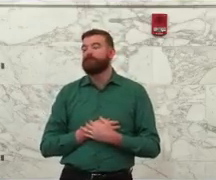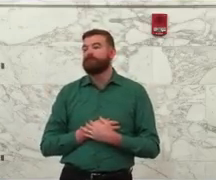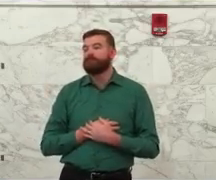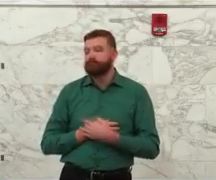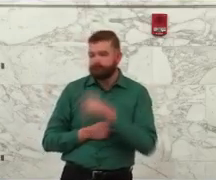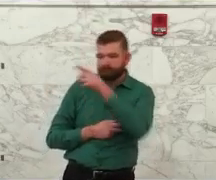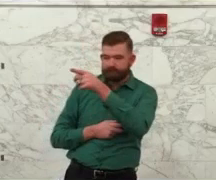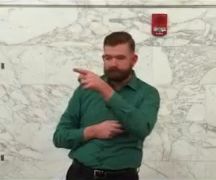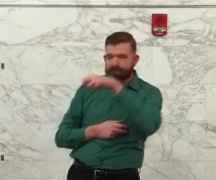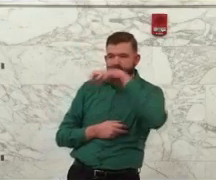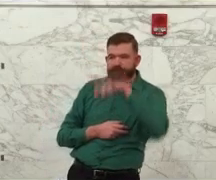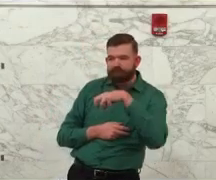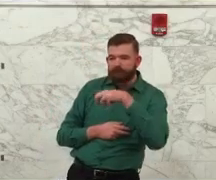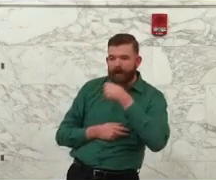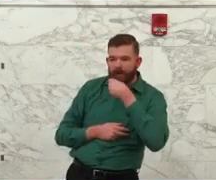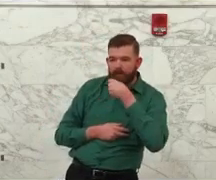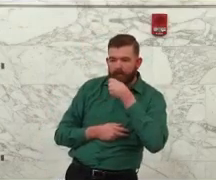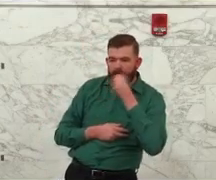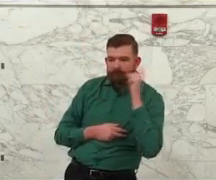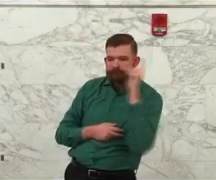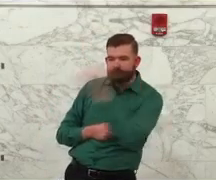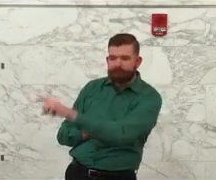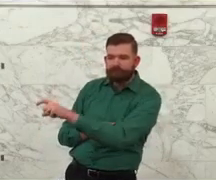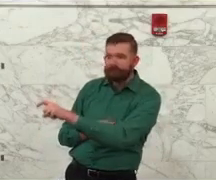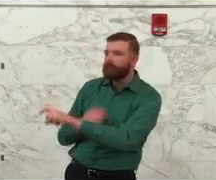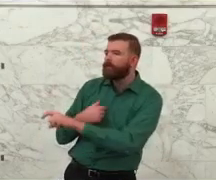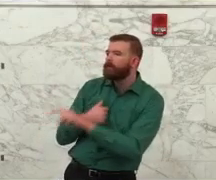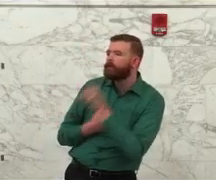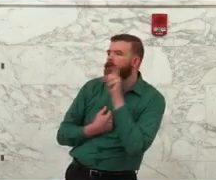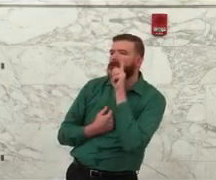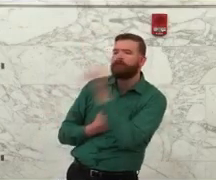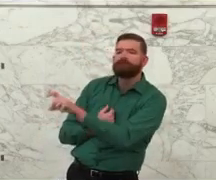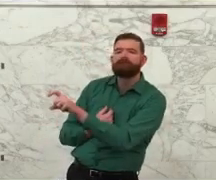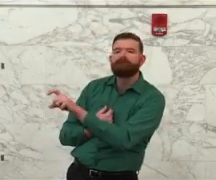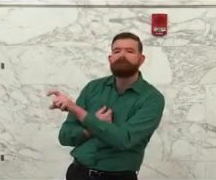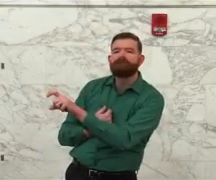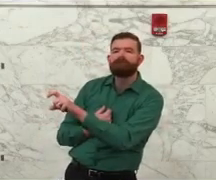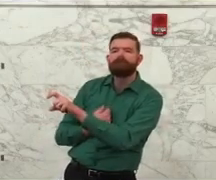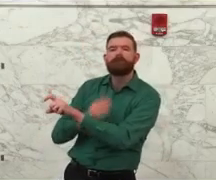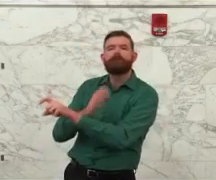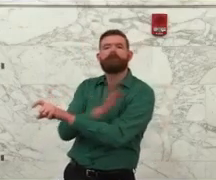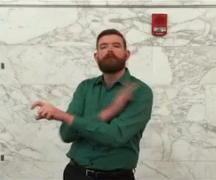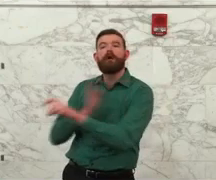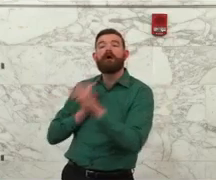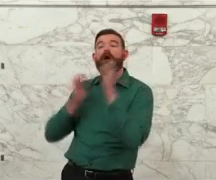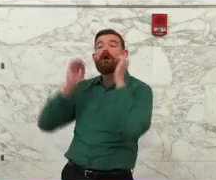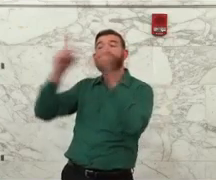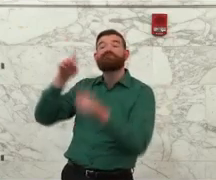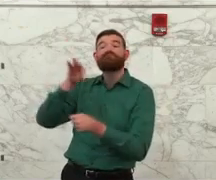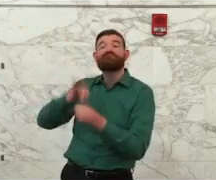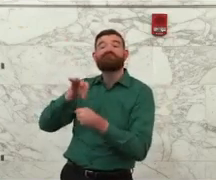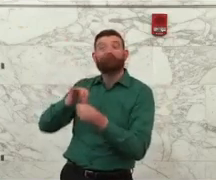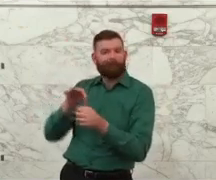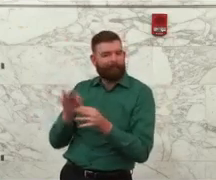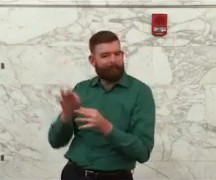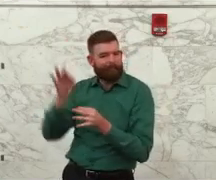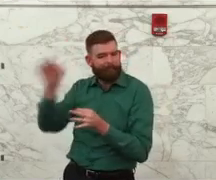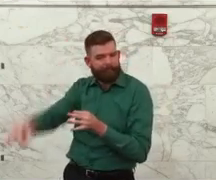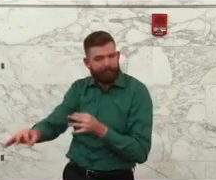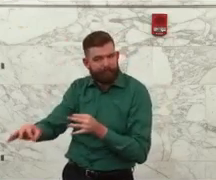afternoon, Governor. I have two questions. So Board of Education elections were pushed back. Did you intend to extend the terms